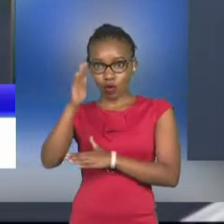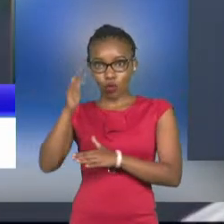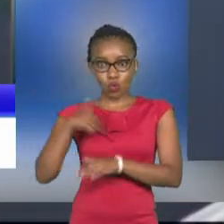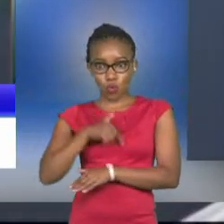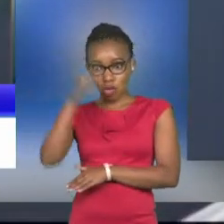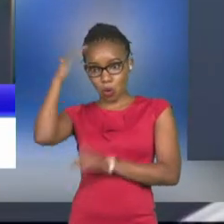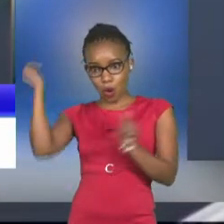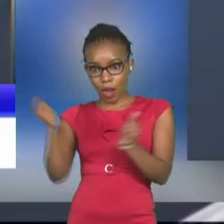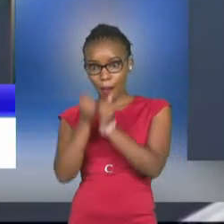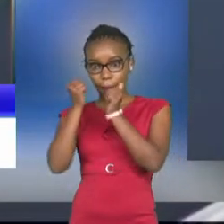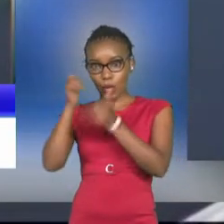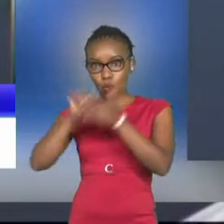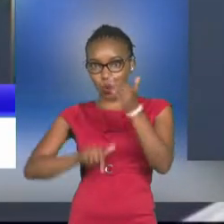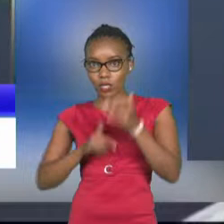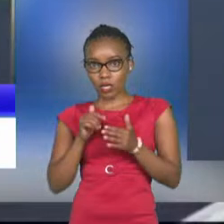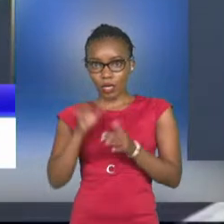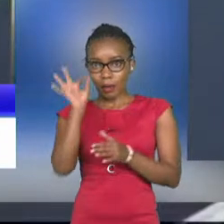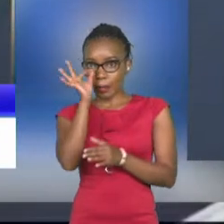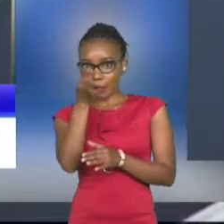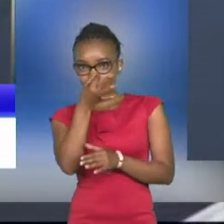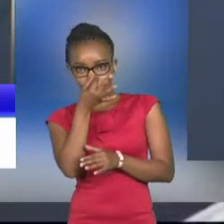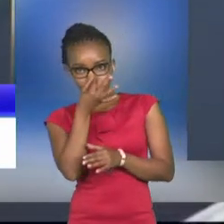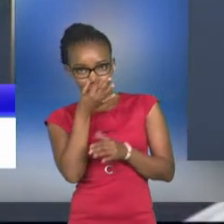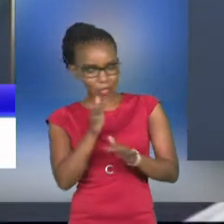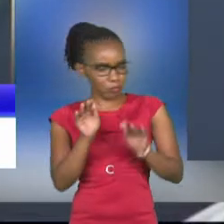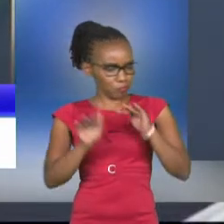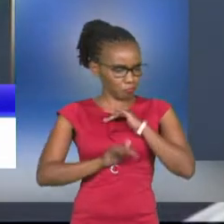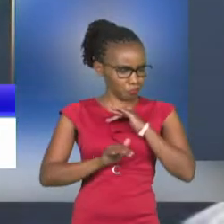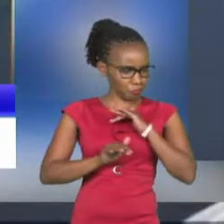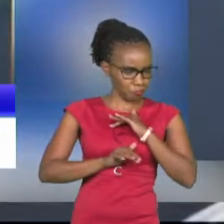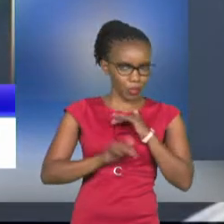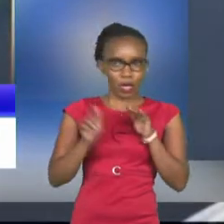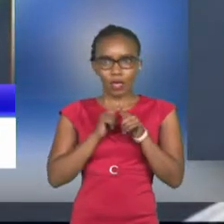what happened, Kibaki Tosha,